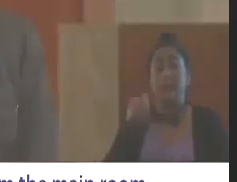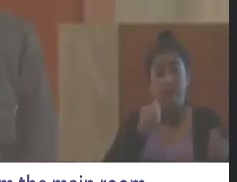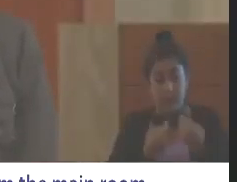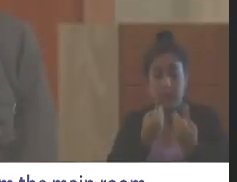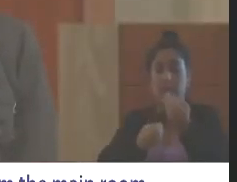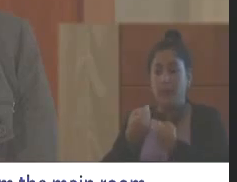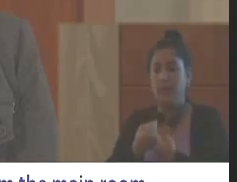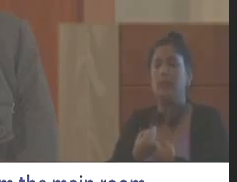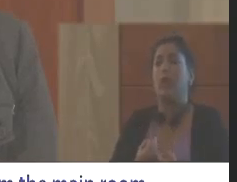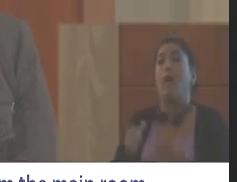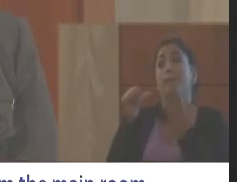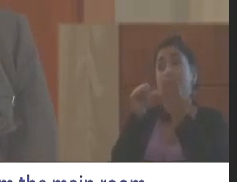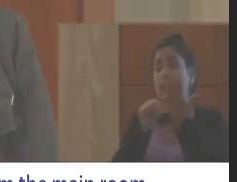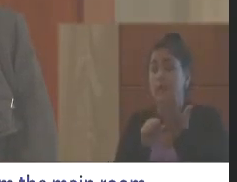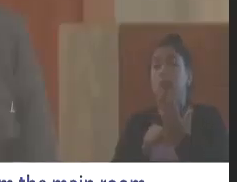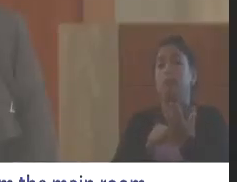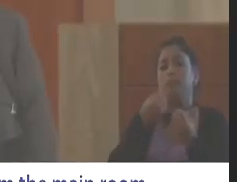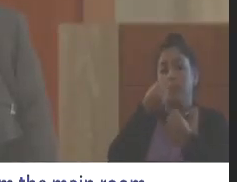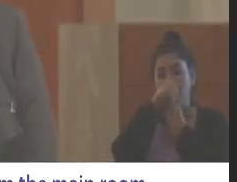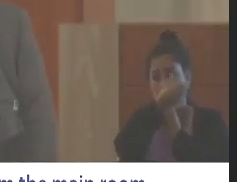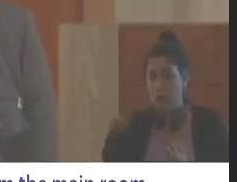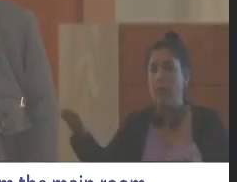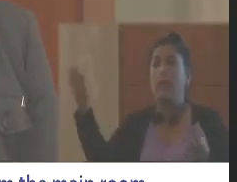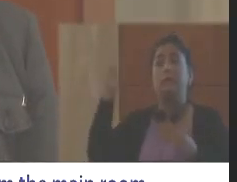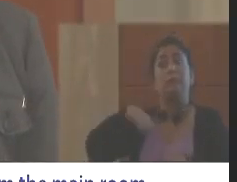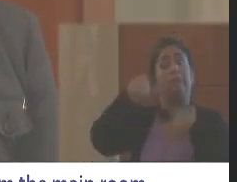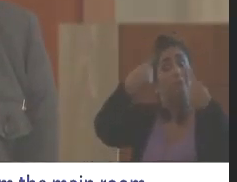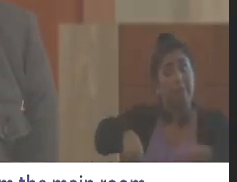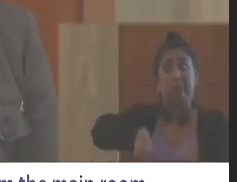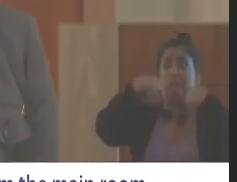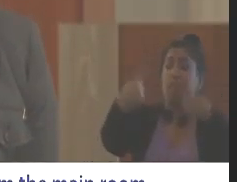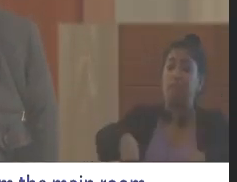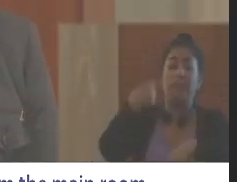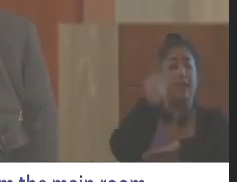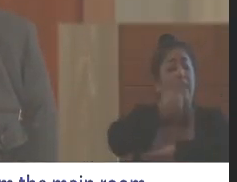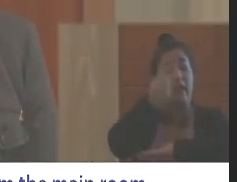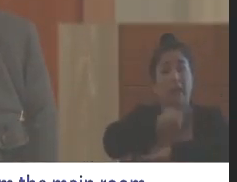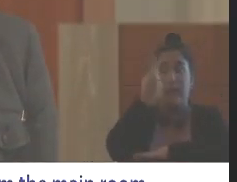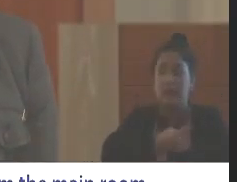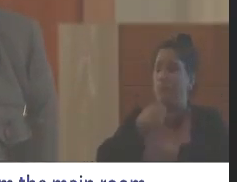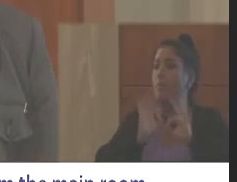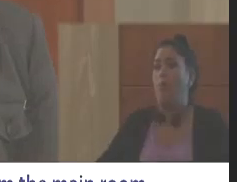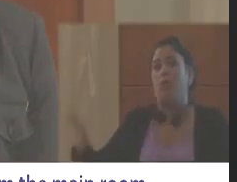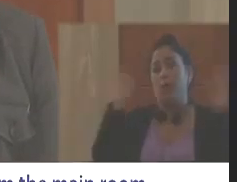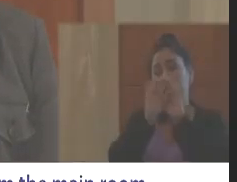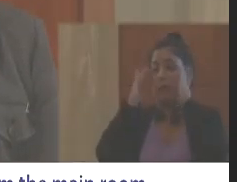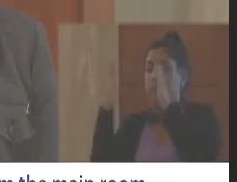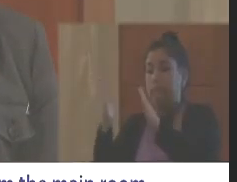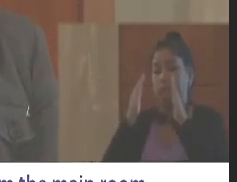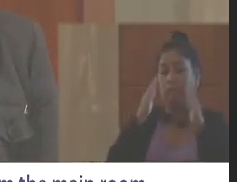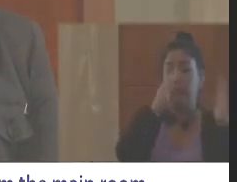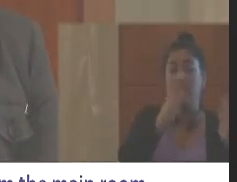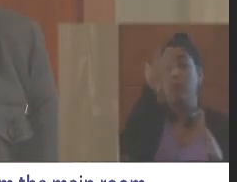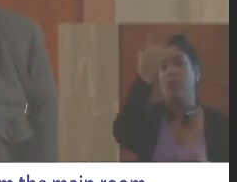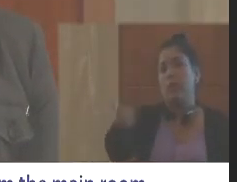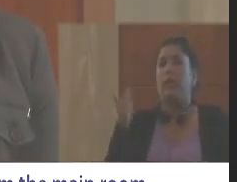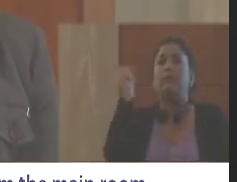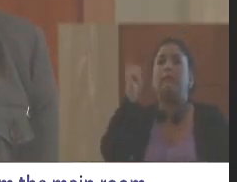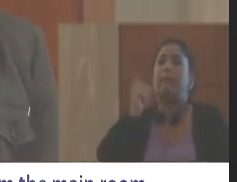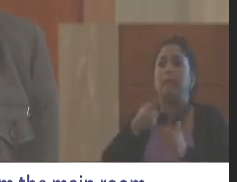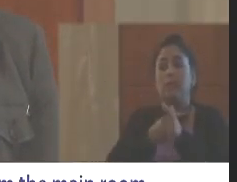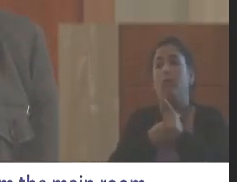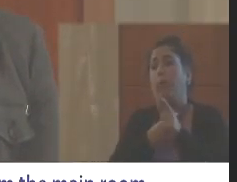said, what's going on? That every day we have to receive municipalities or presidents of regional governments who